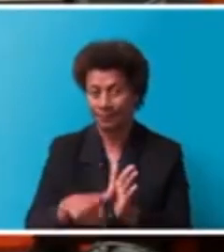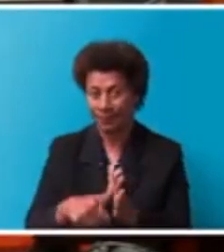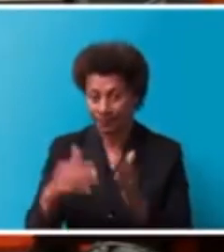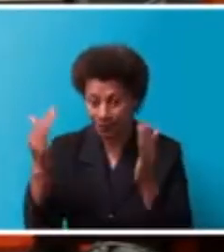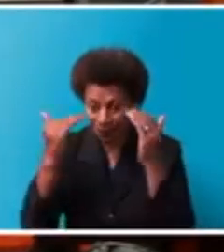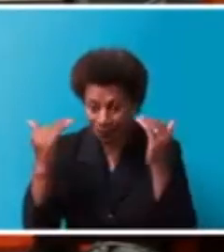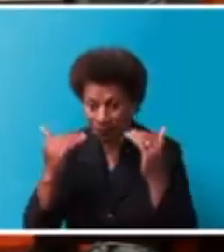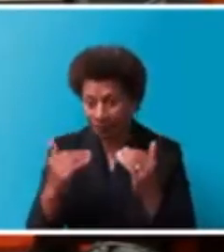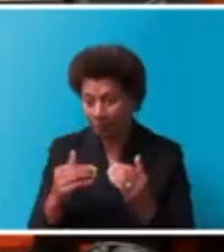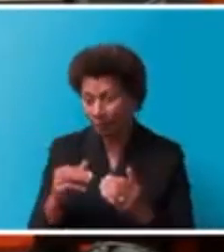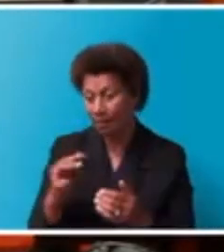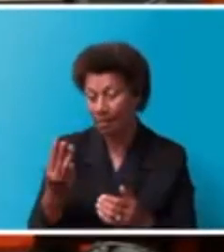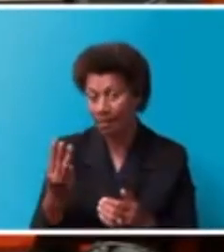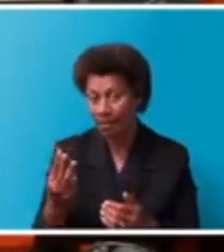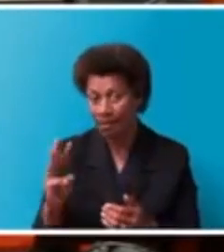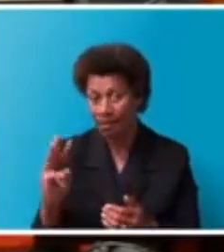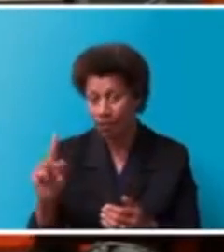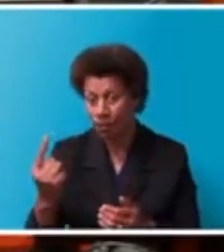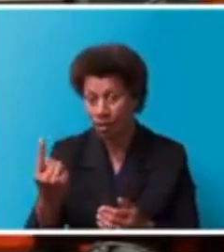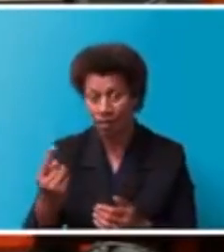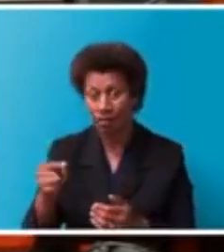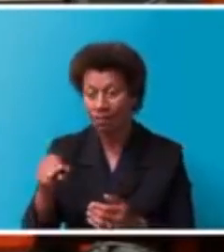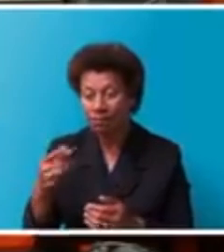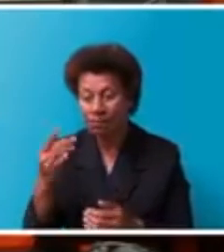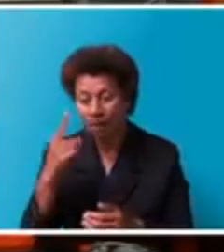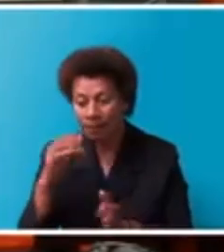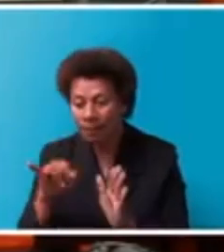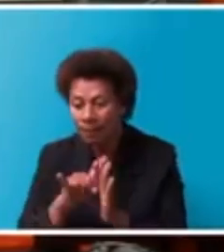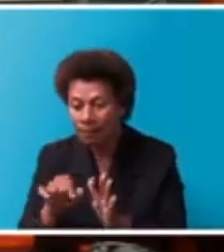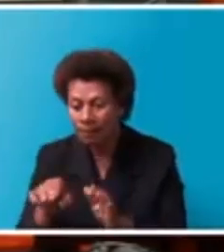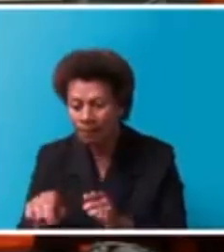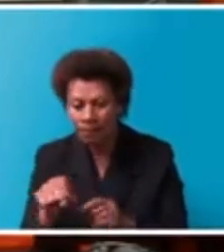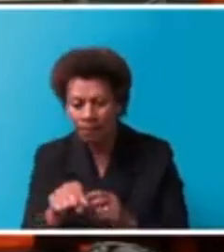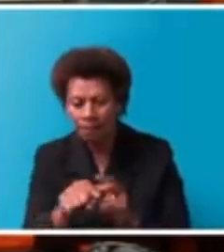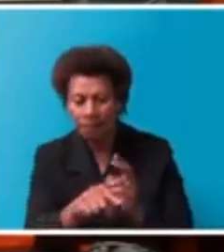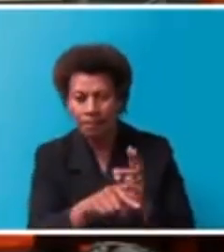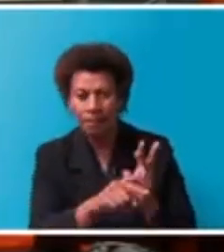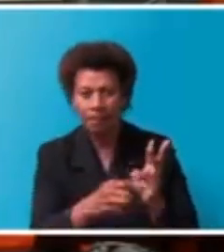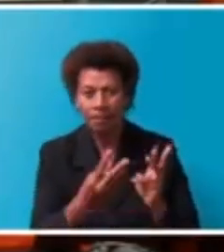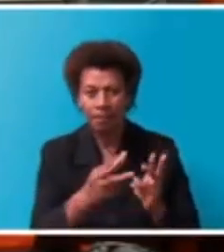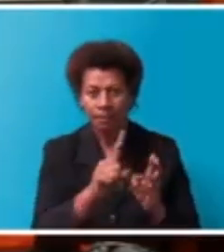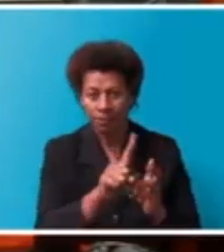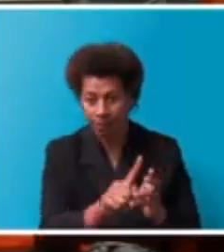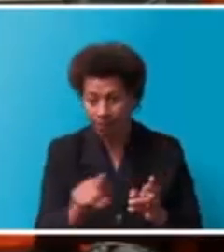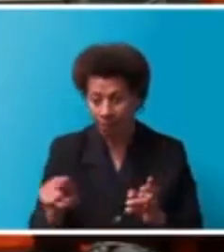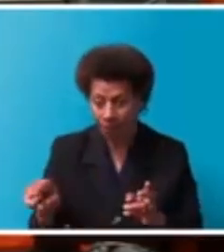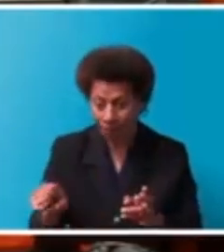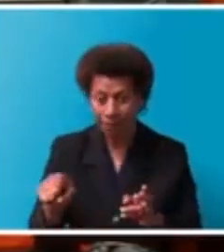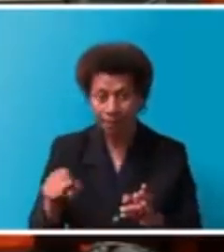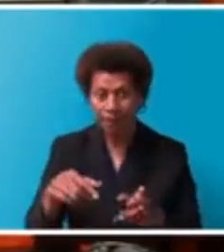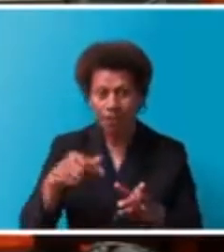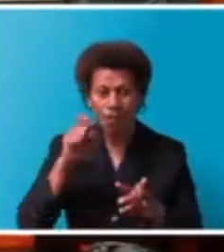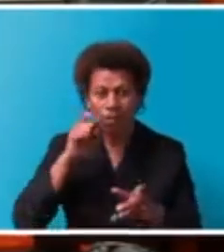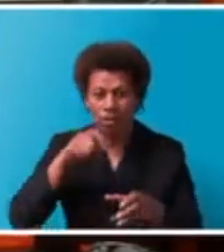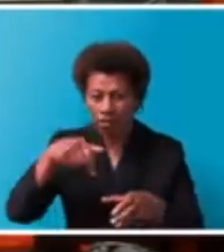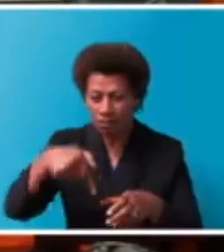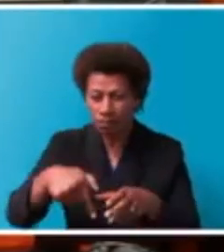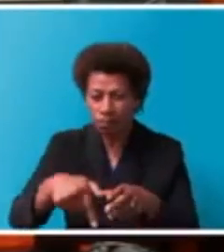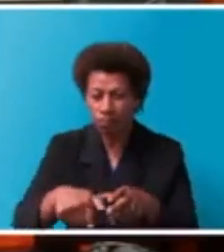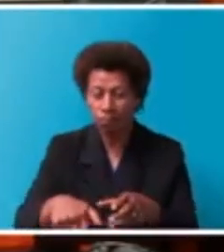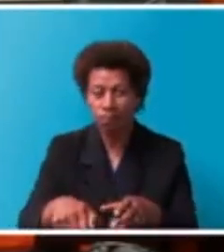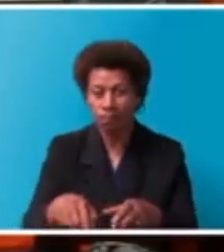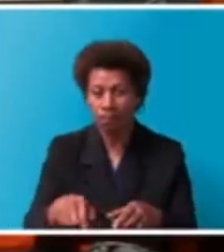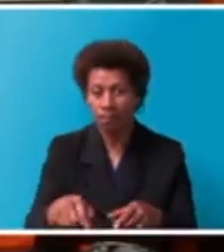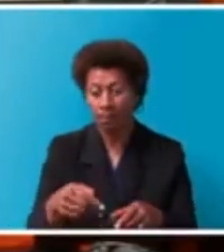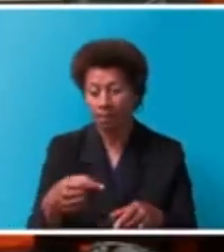41 borehole sites have been identified, and they will be constructed by private companies who have gone through the rigorous